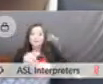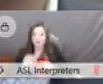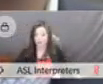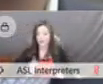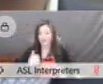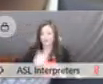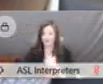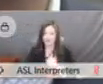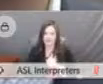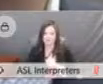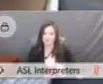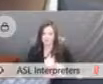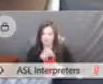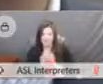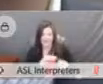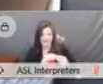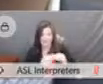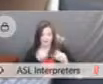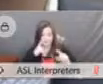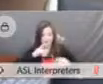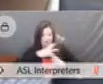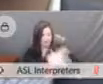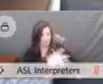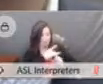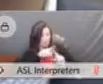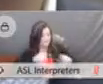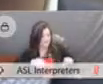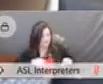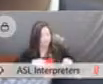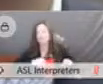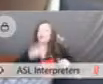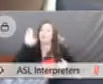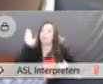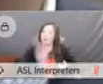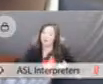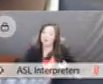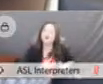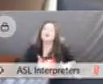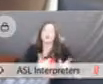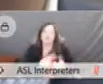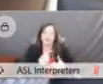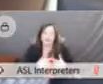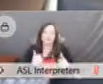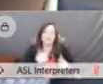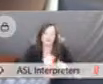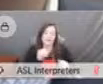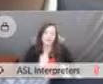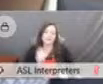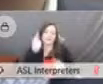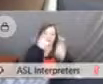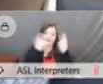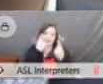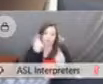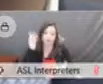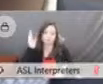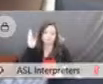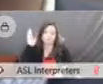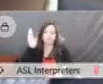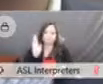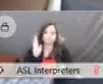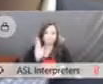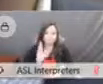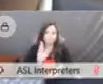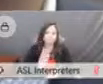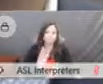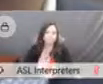then we can consider, when do we take our foot off the gas? When do we start slowly backing